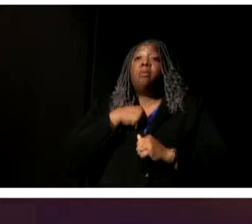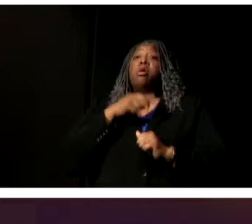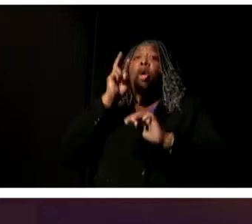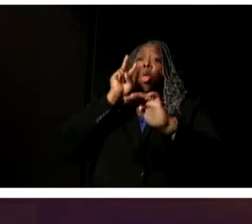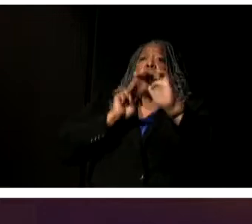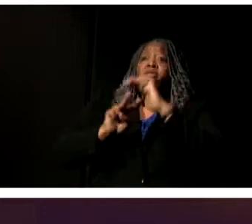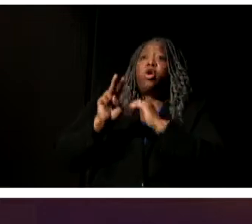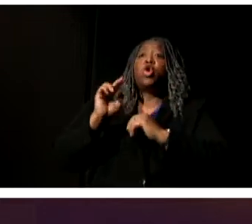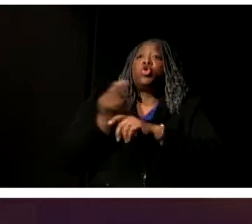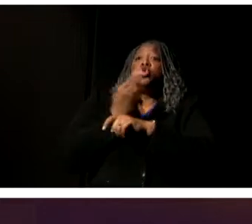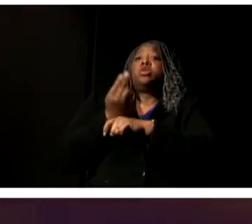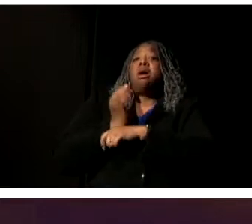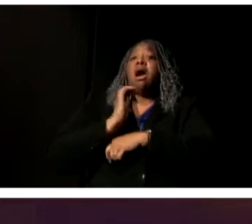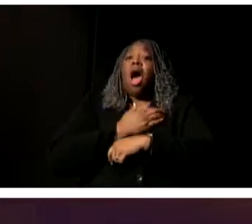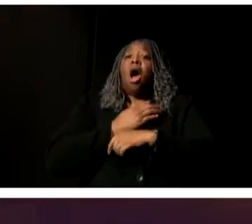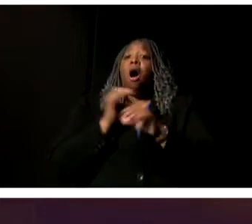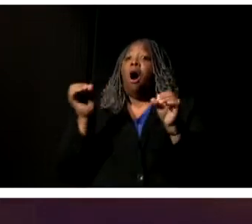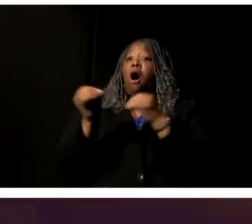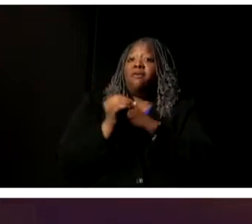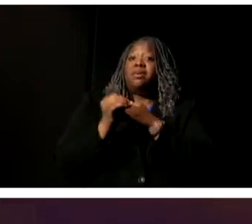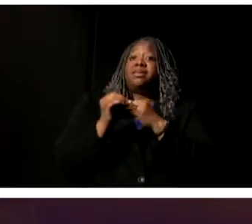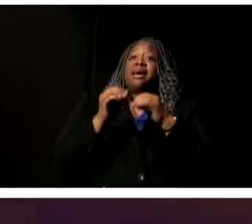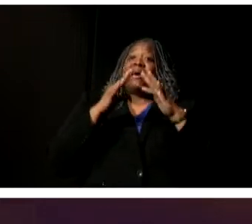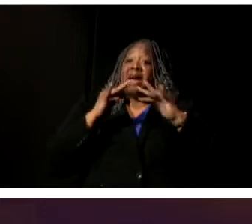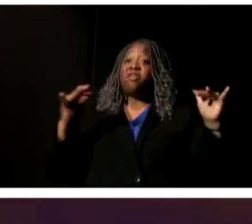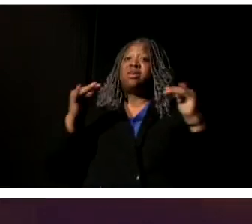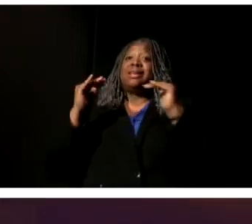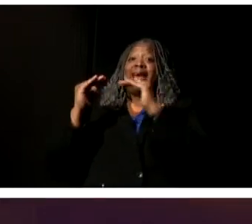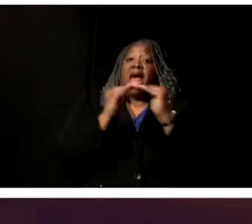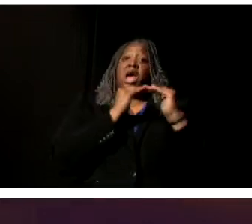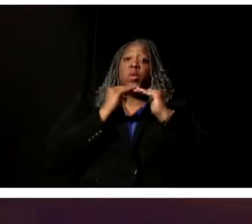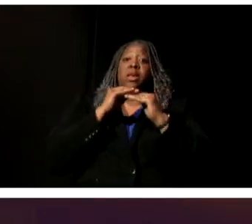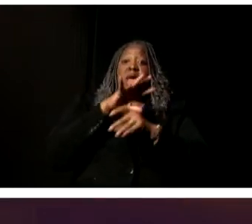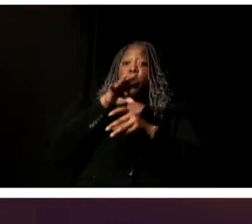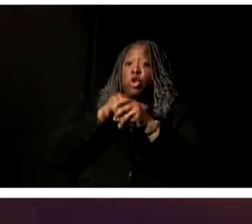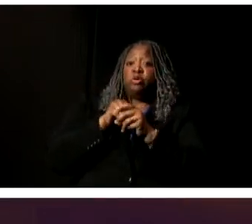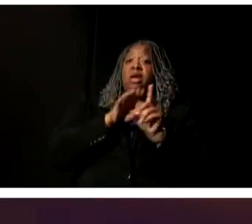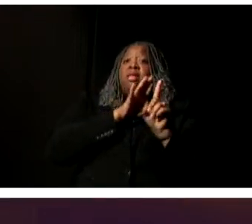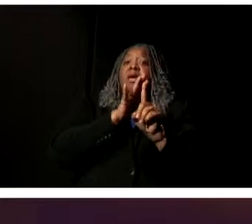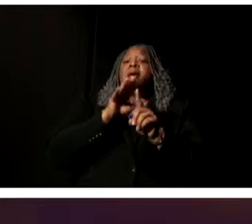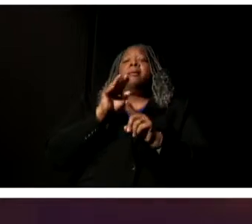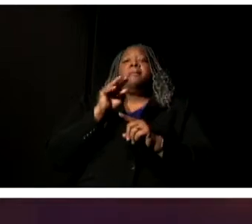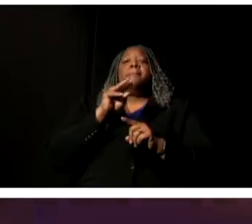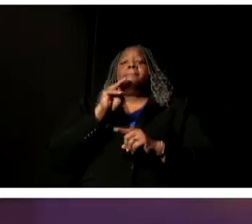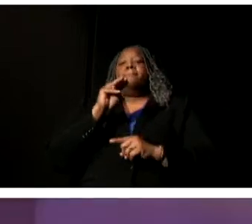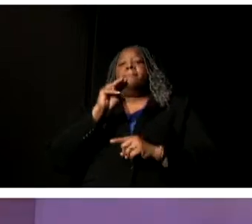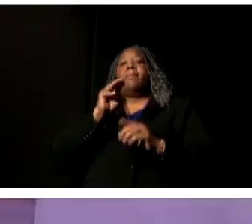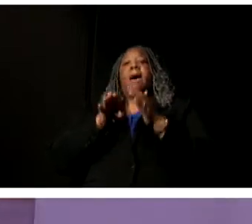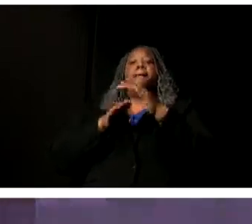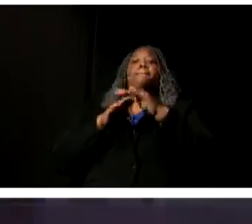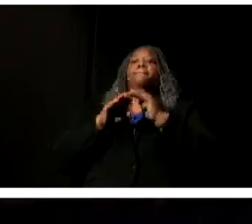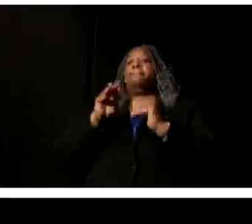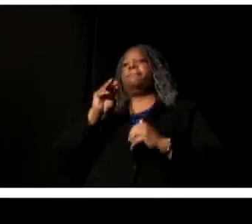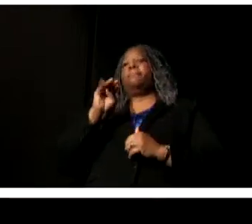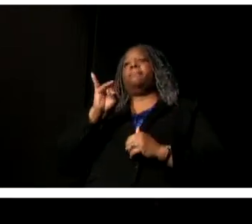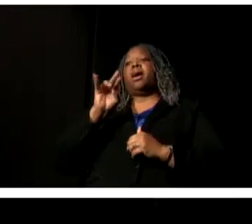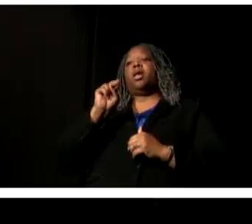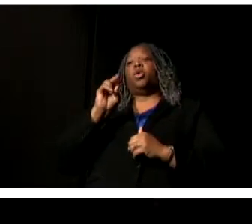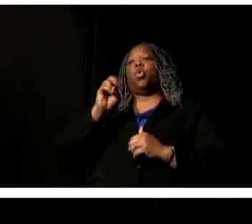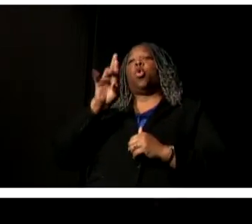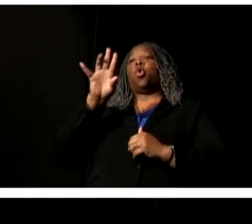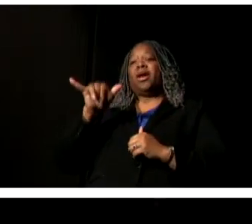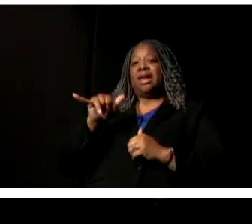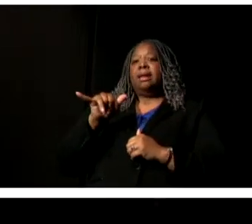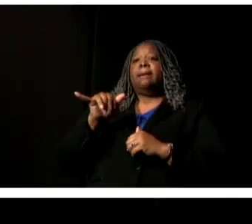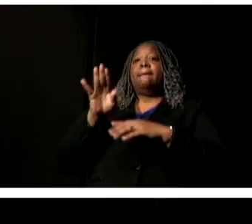our Office of Diversity, of Equity, Inclusion, their minority-owned business map, where residents are located, to ensure that